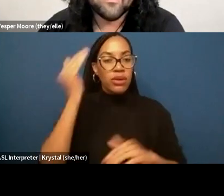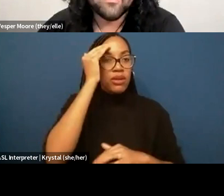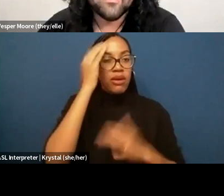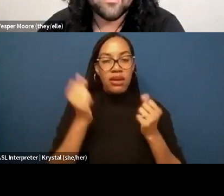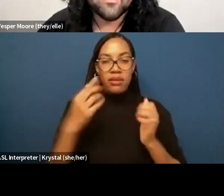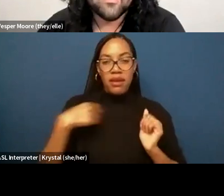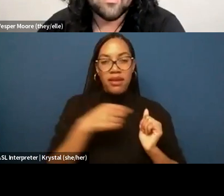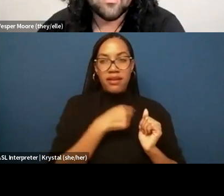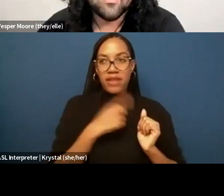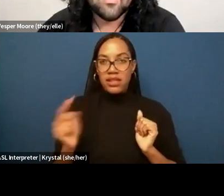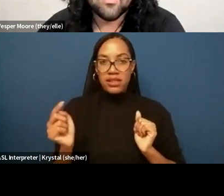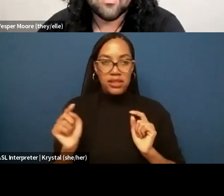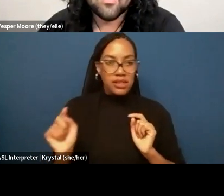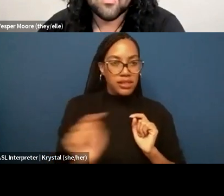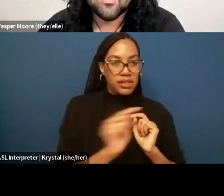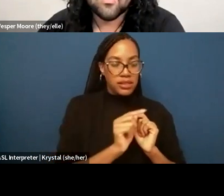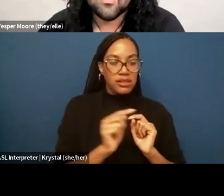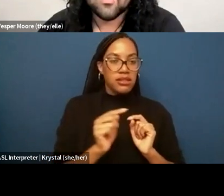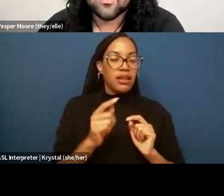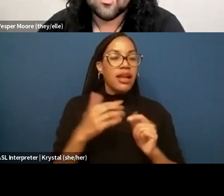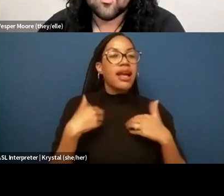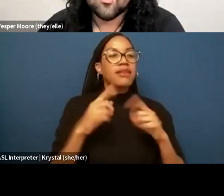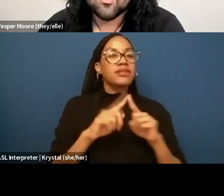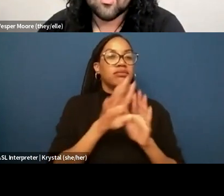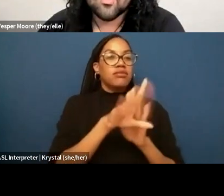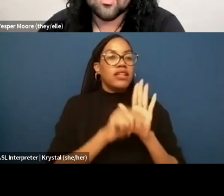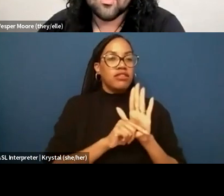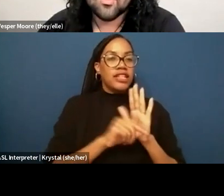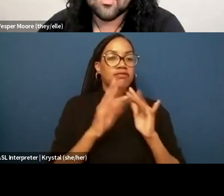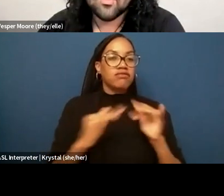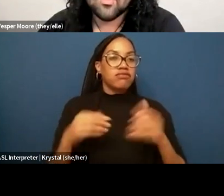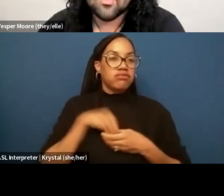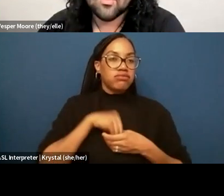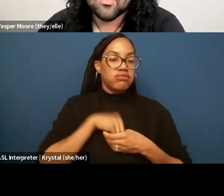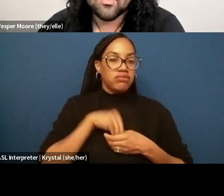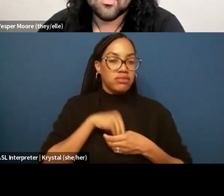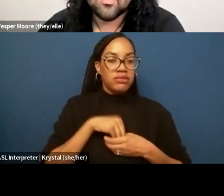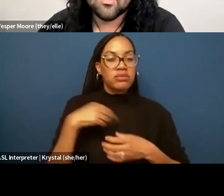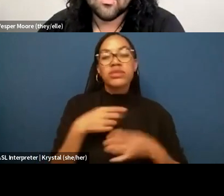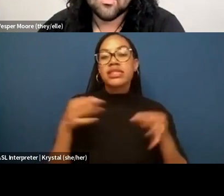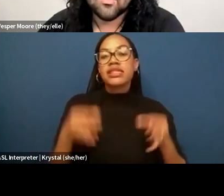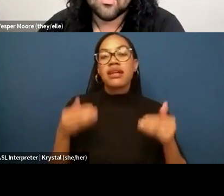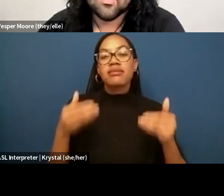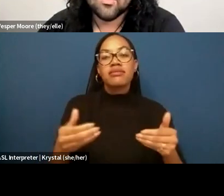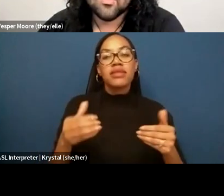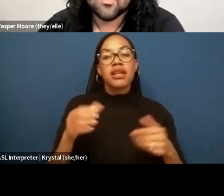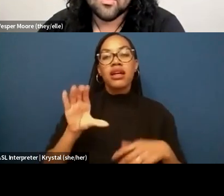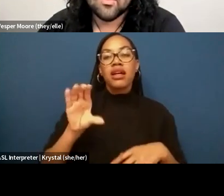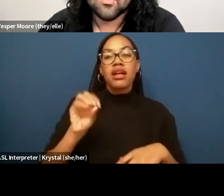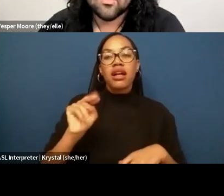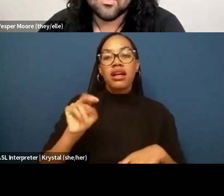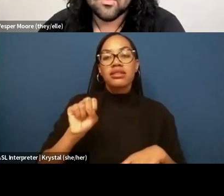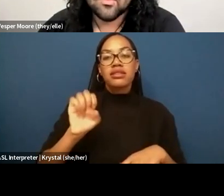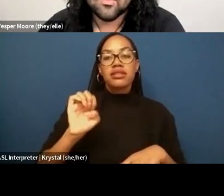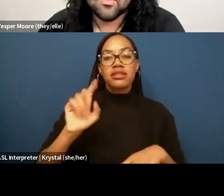with many things. And so all of our trainings start off with what we do, a lot of consent-based practice that really helps us take a sacred pause, really kind of